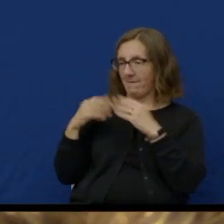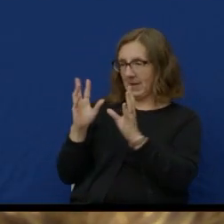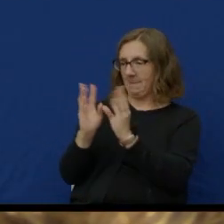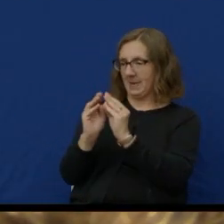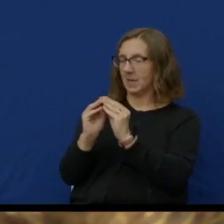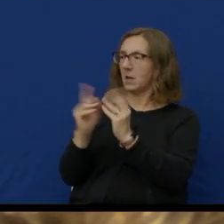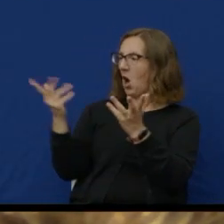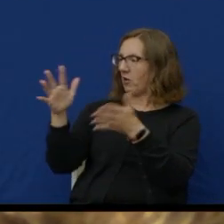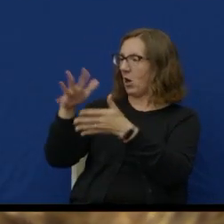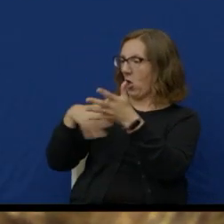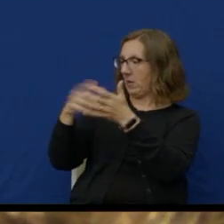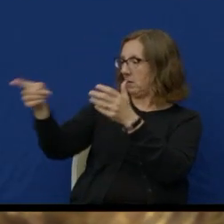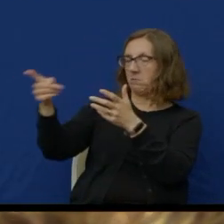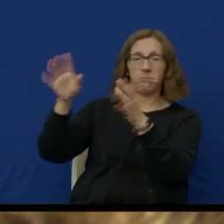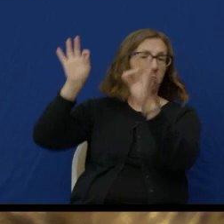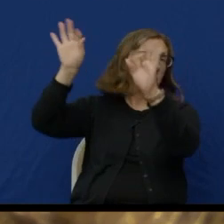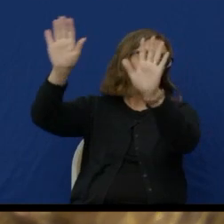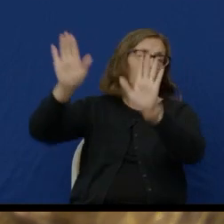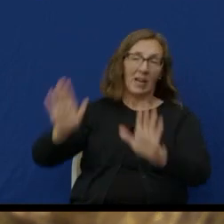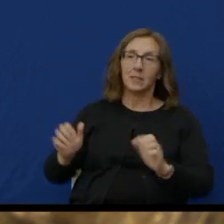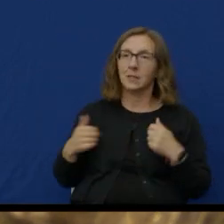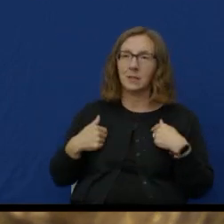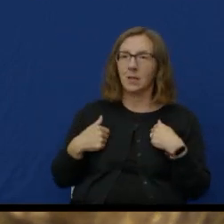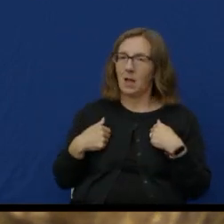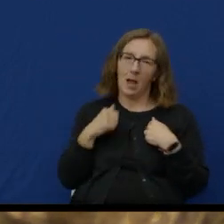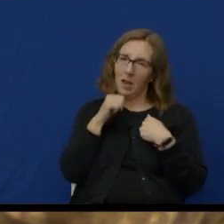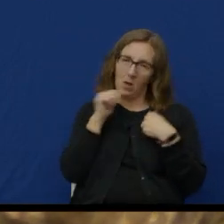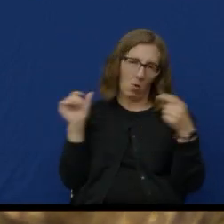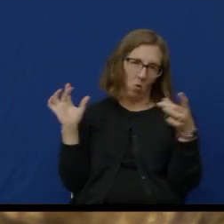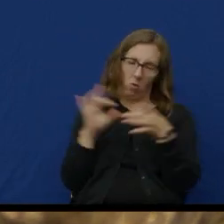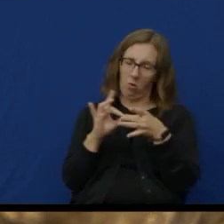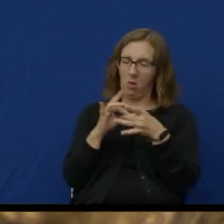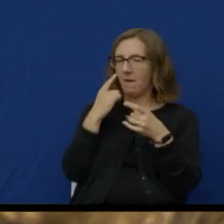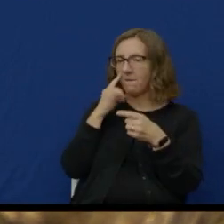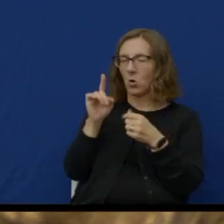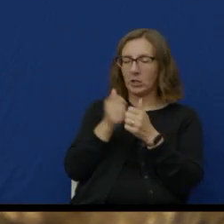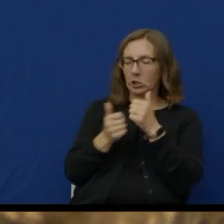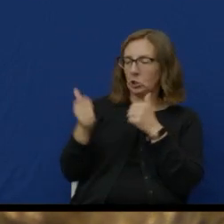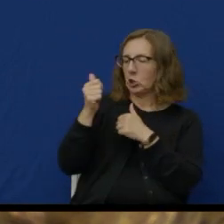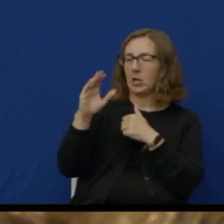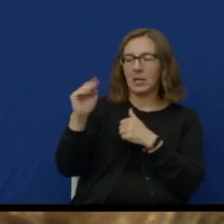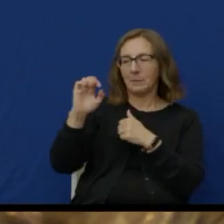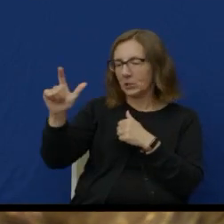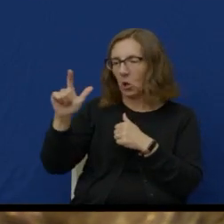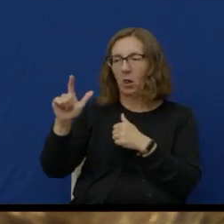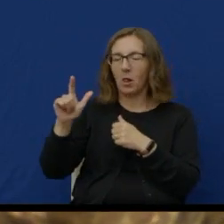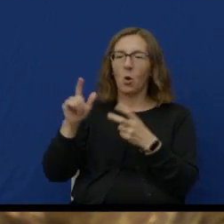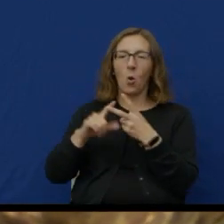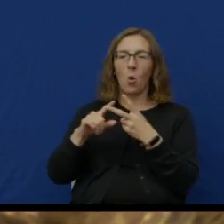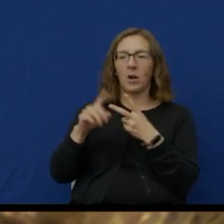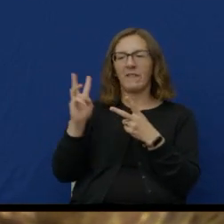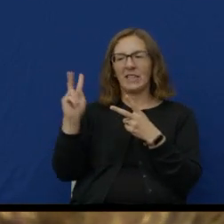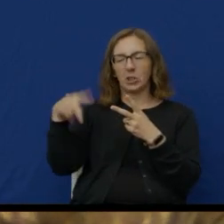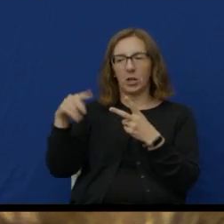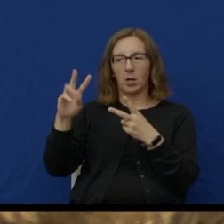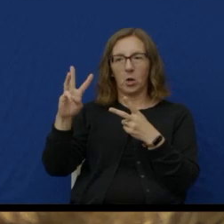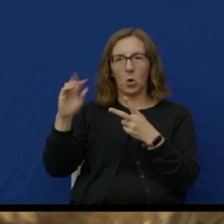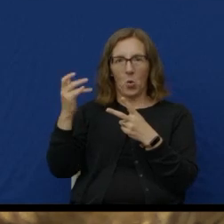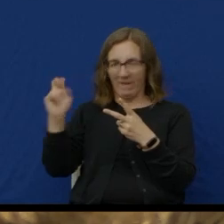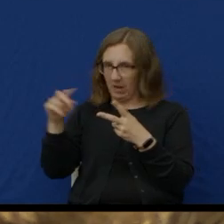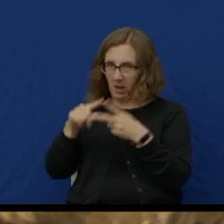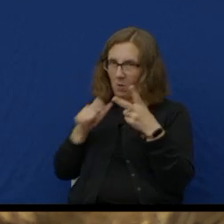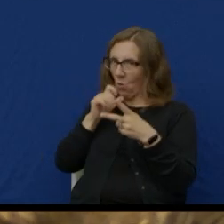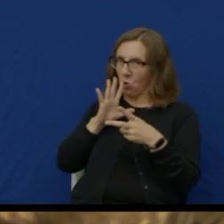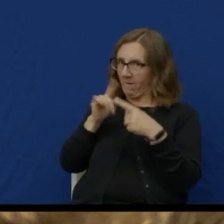on the agenda, which is great. Naturally, I won't speak for Chair Mitchell or Vice Chair Weedman, so we're certainly going